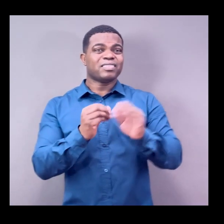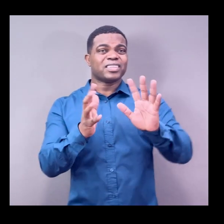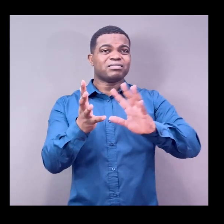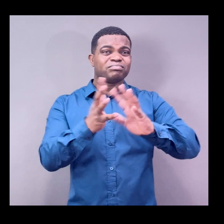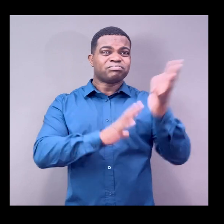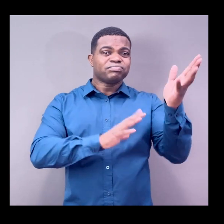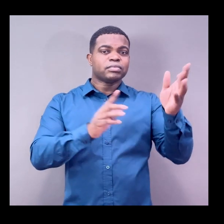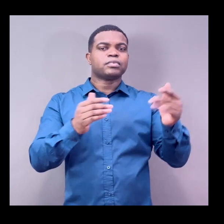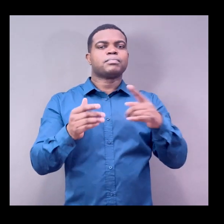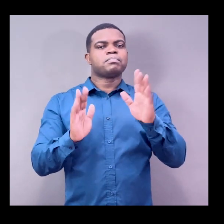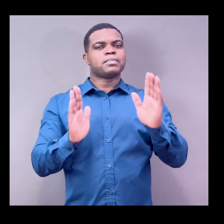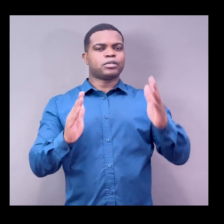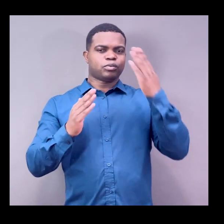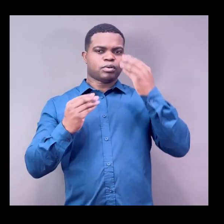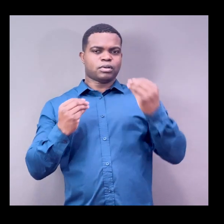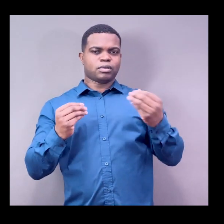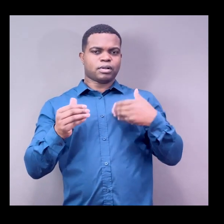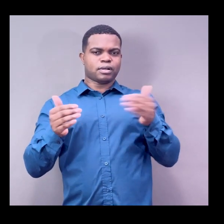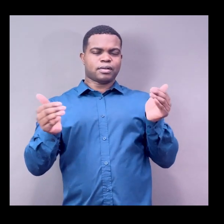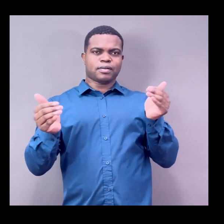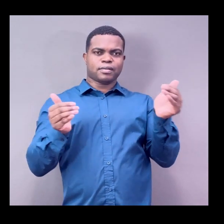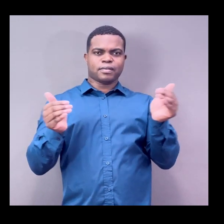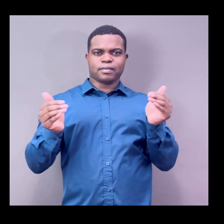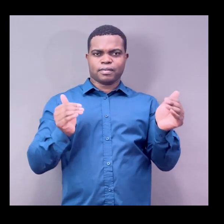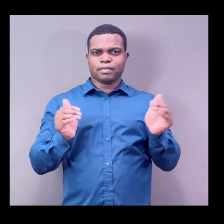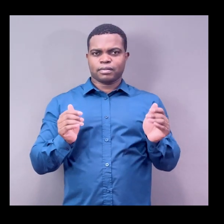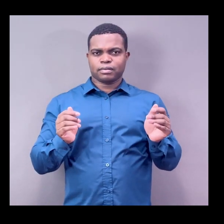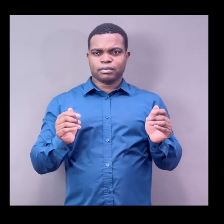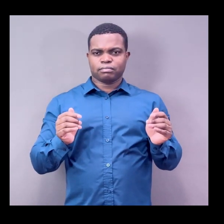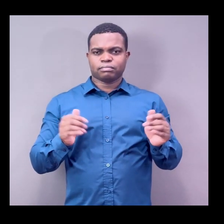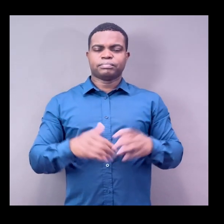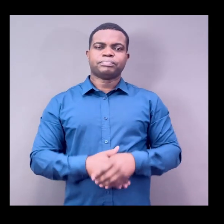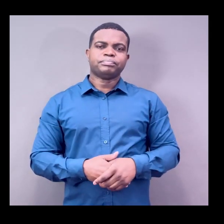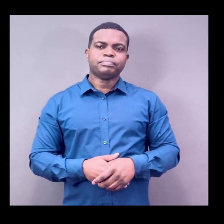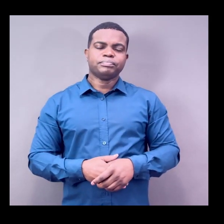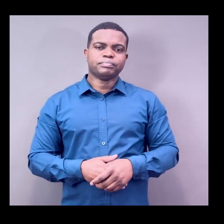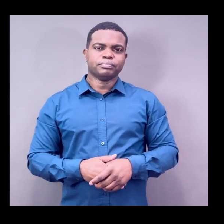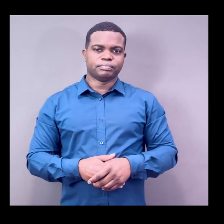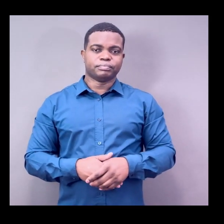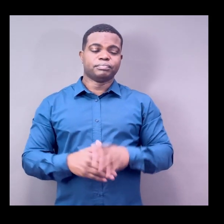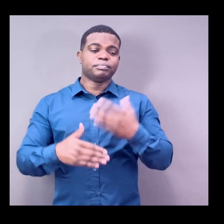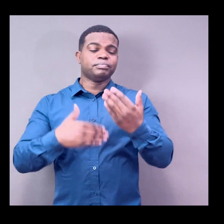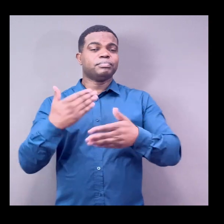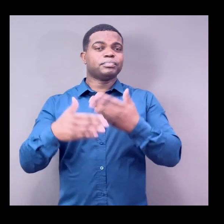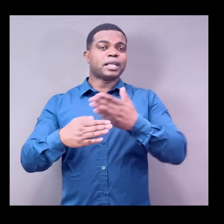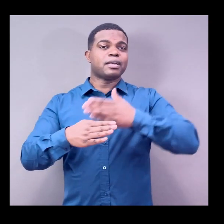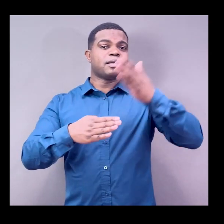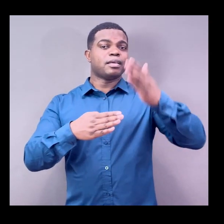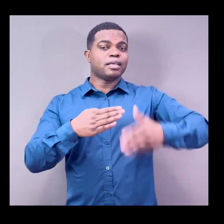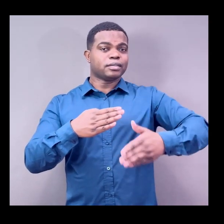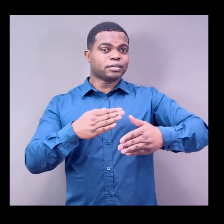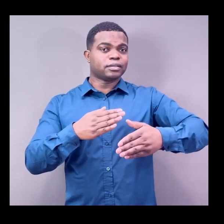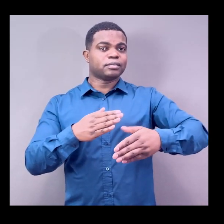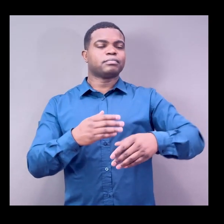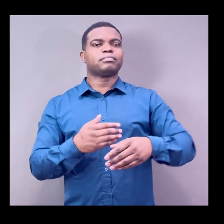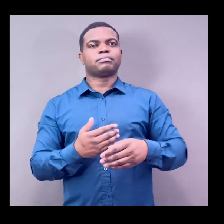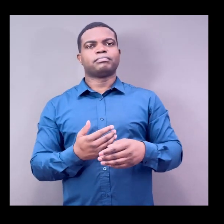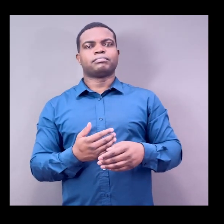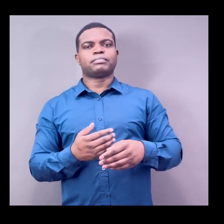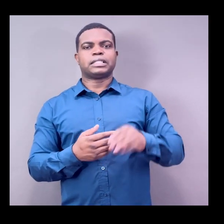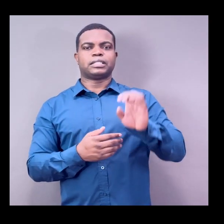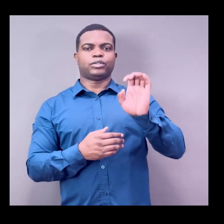management is also there. Evaluation and reporting is also there. So at the end of your campaign program, for